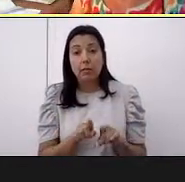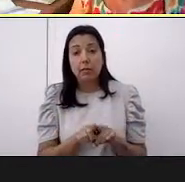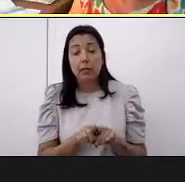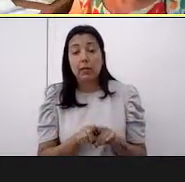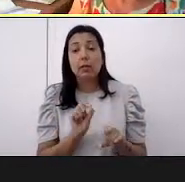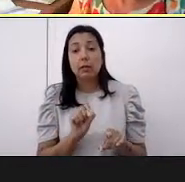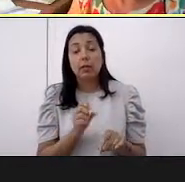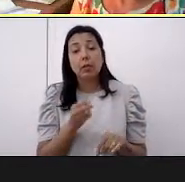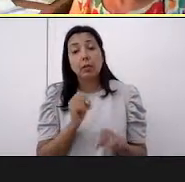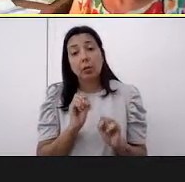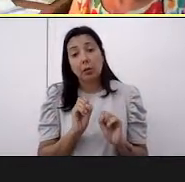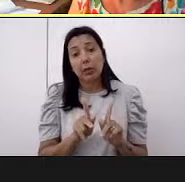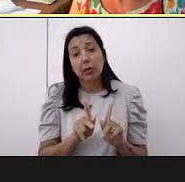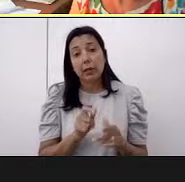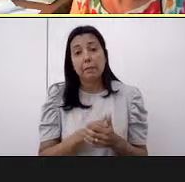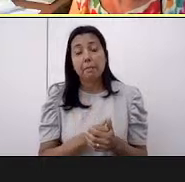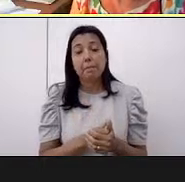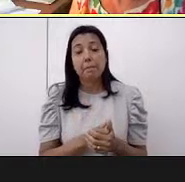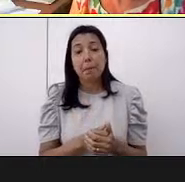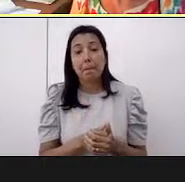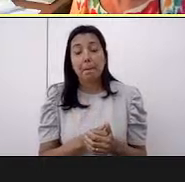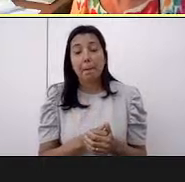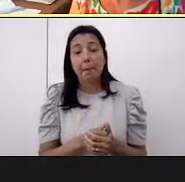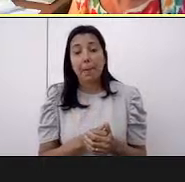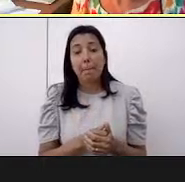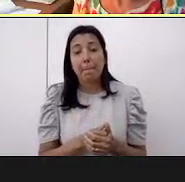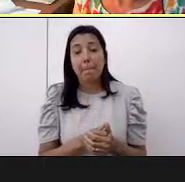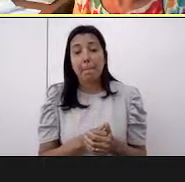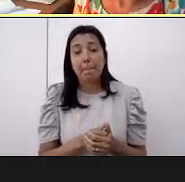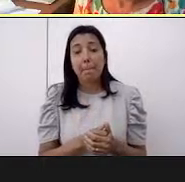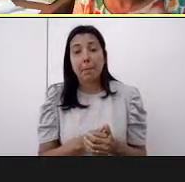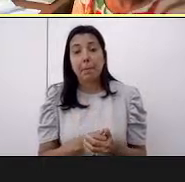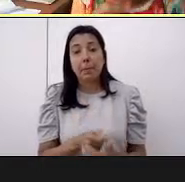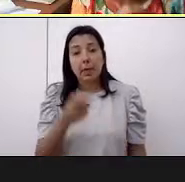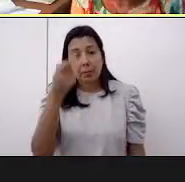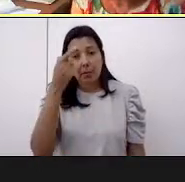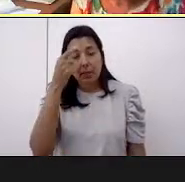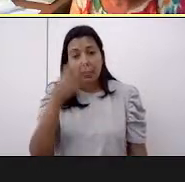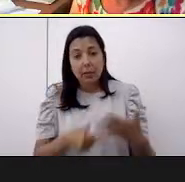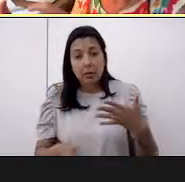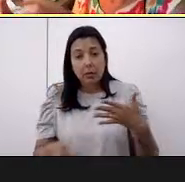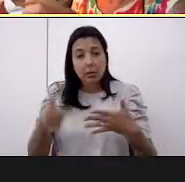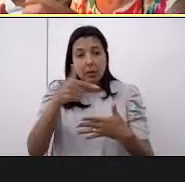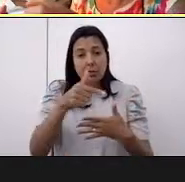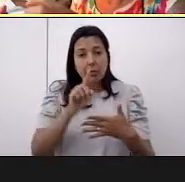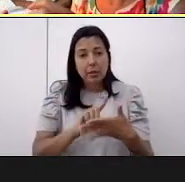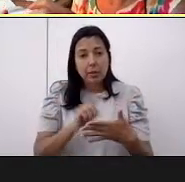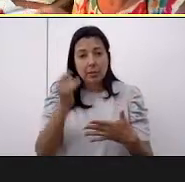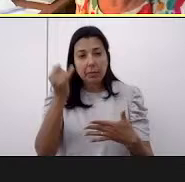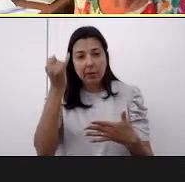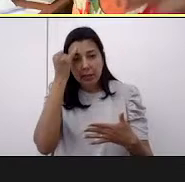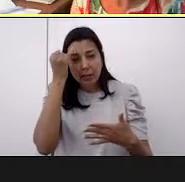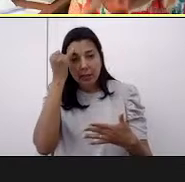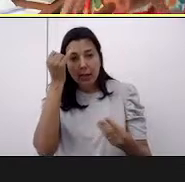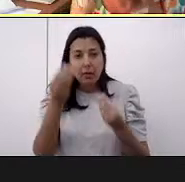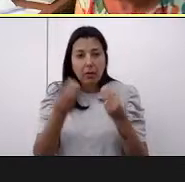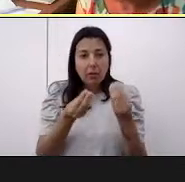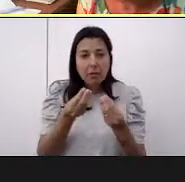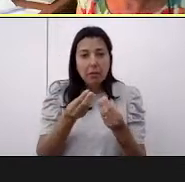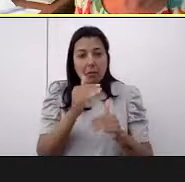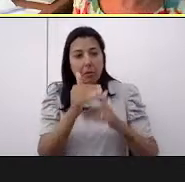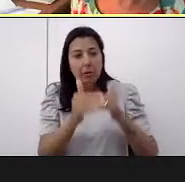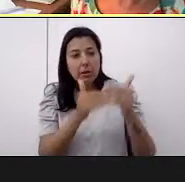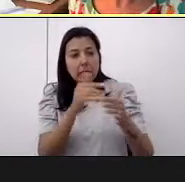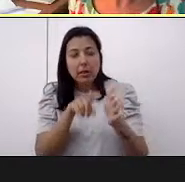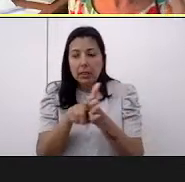let's say globally, my idea is to try to understand how this selection process takes place, what counts in this